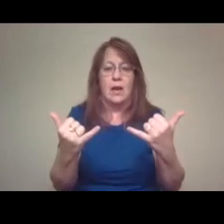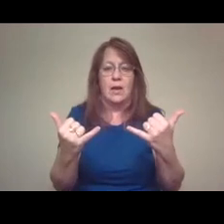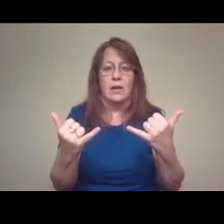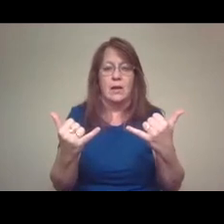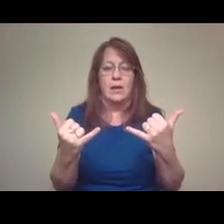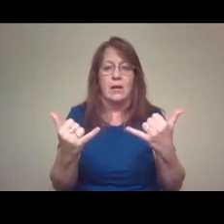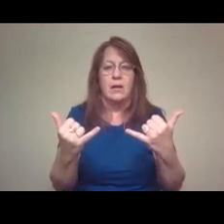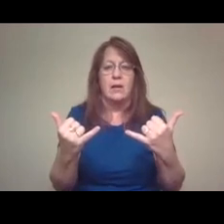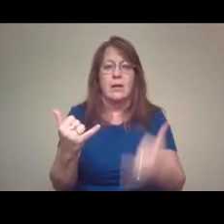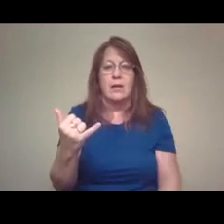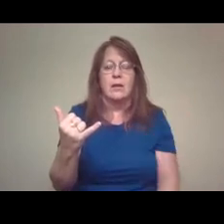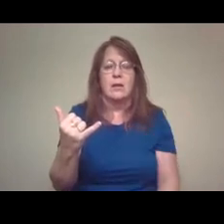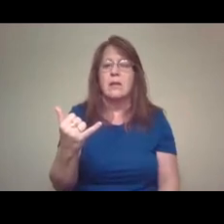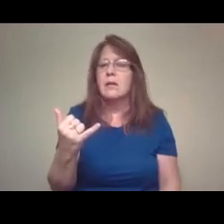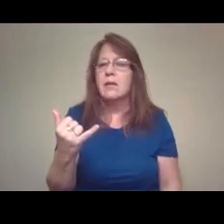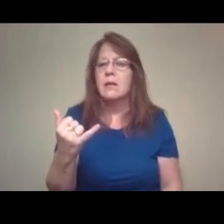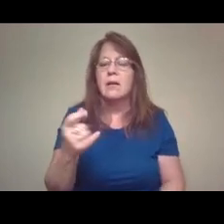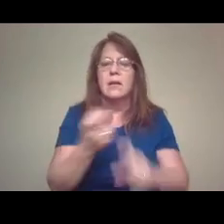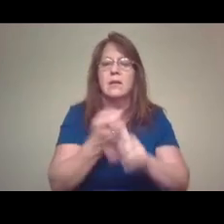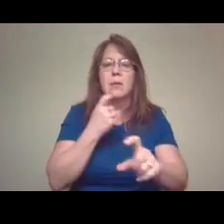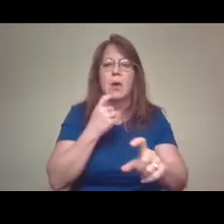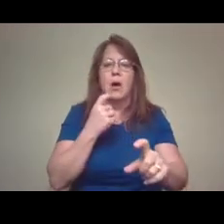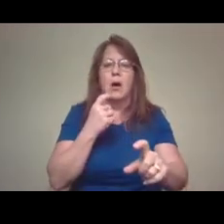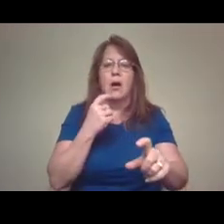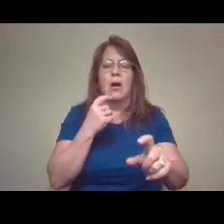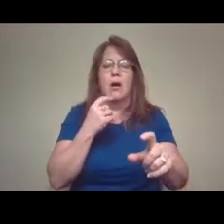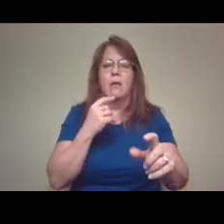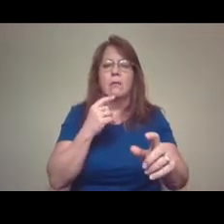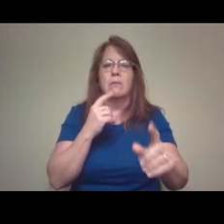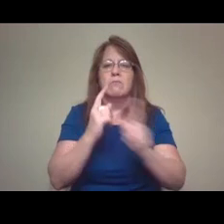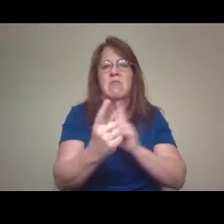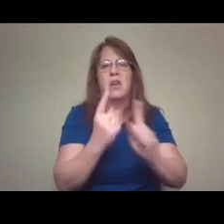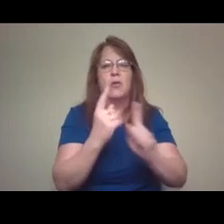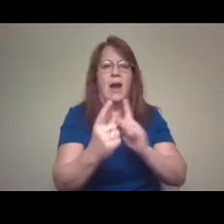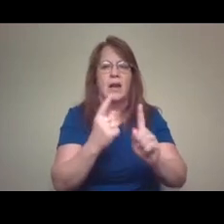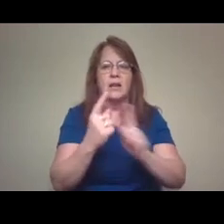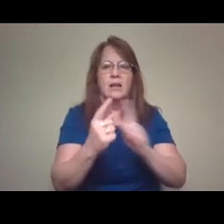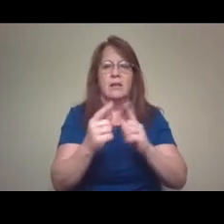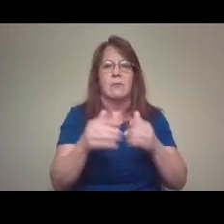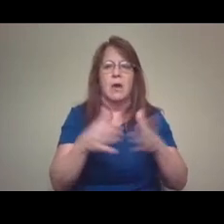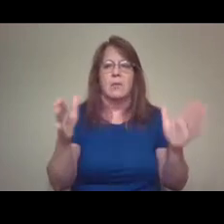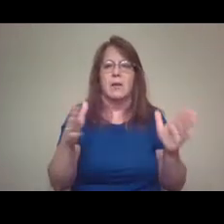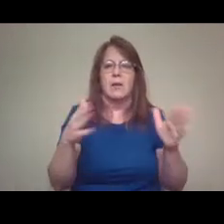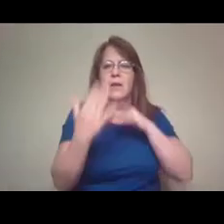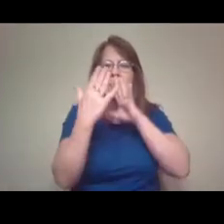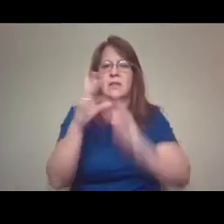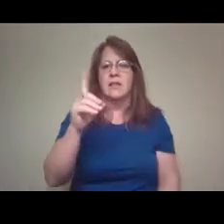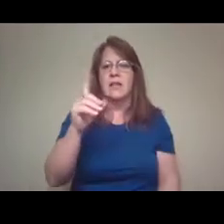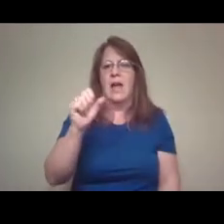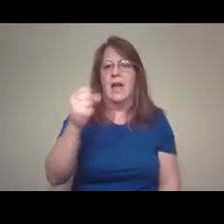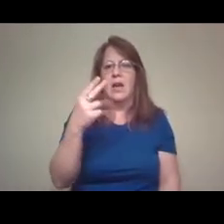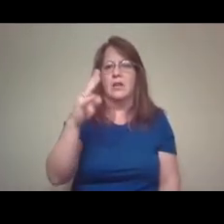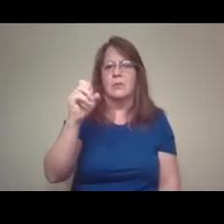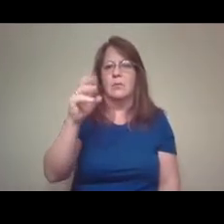resources. One is from our interactive public-facing suicide fatality dashboard, which you can find at